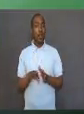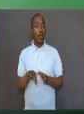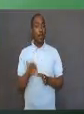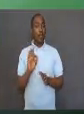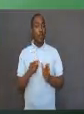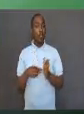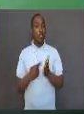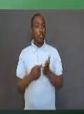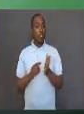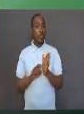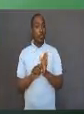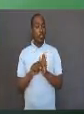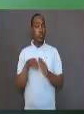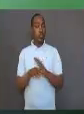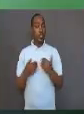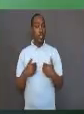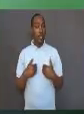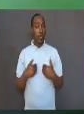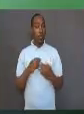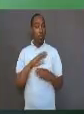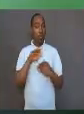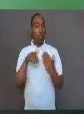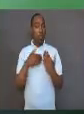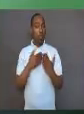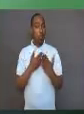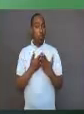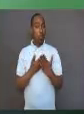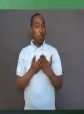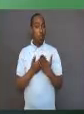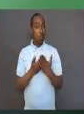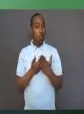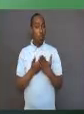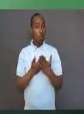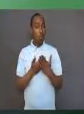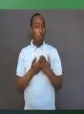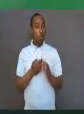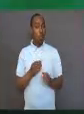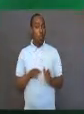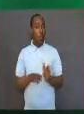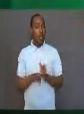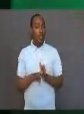examples, not all bacteria are considered bad.